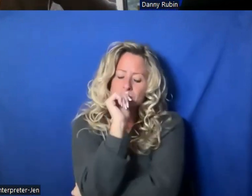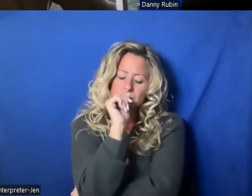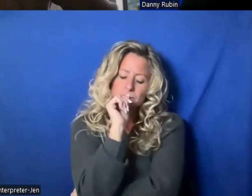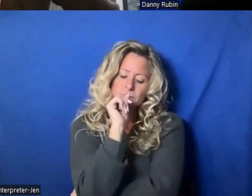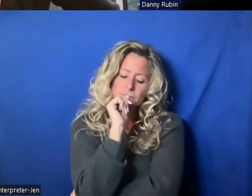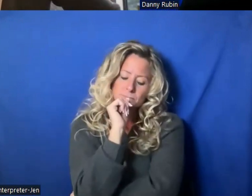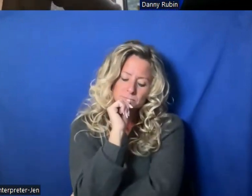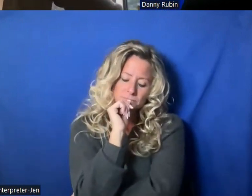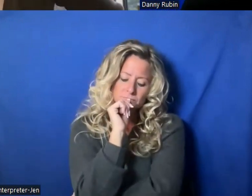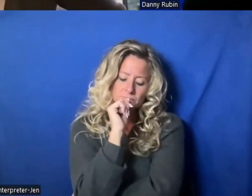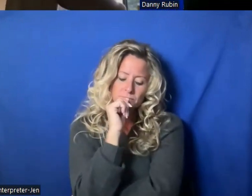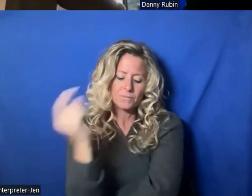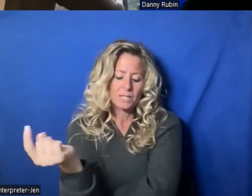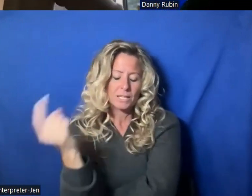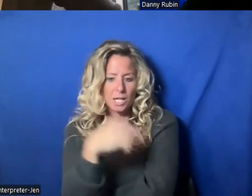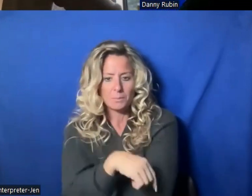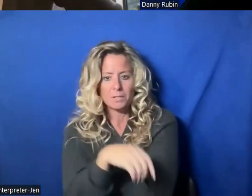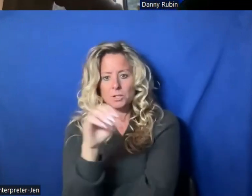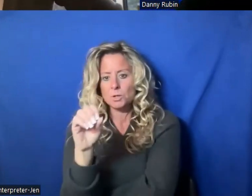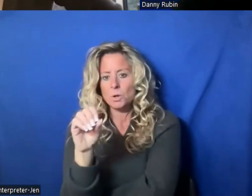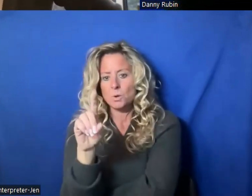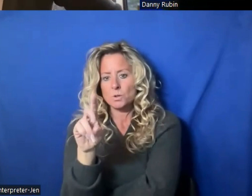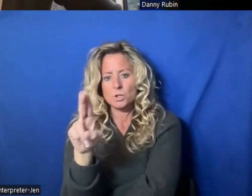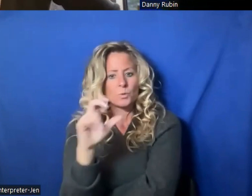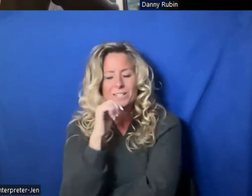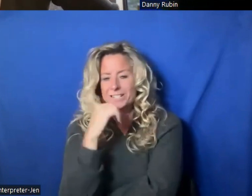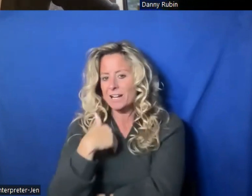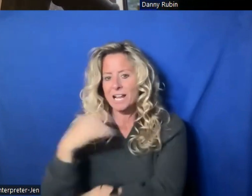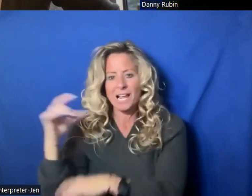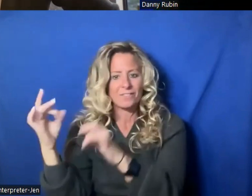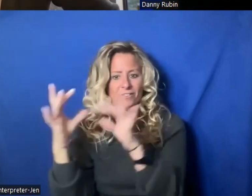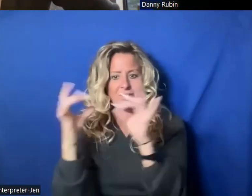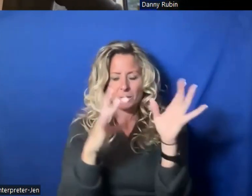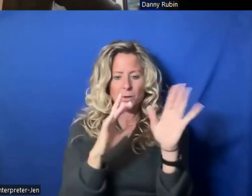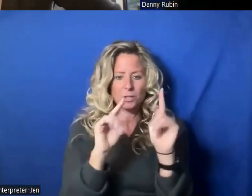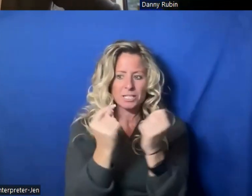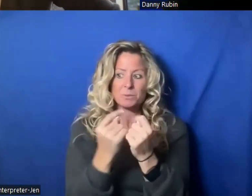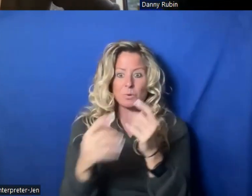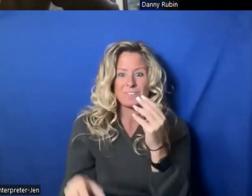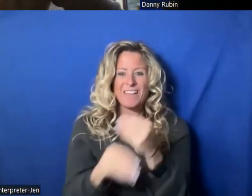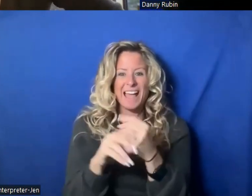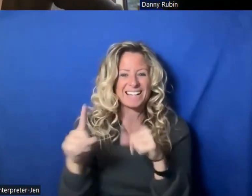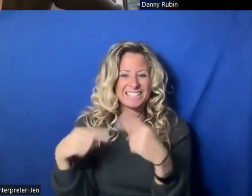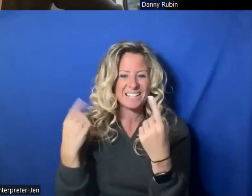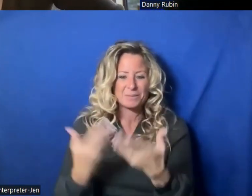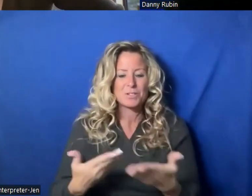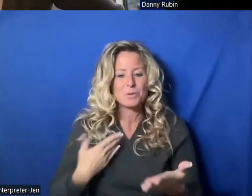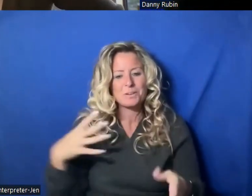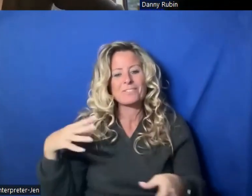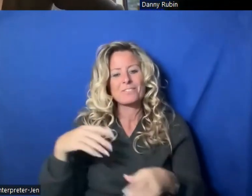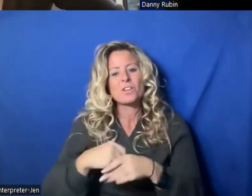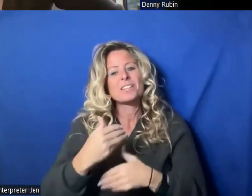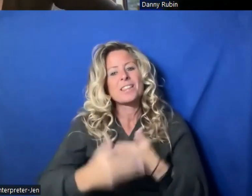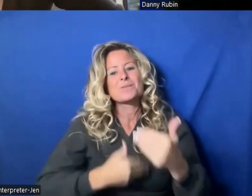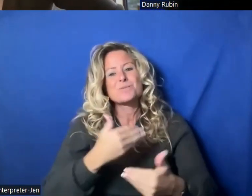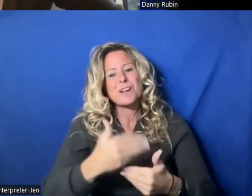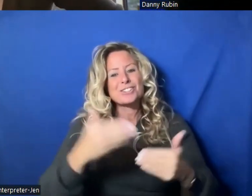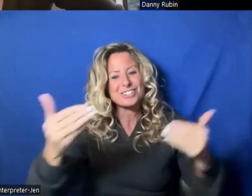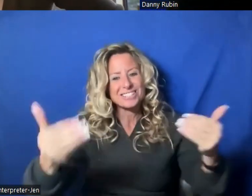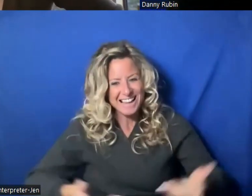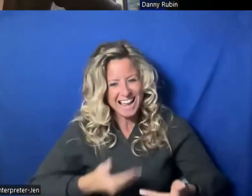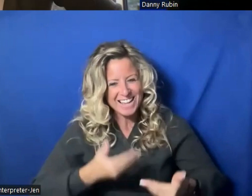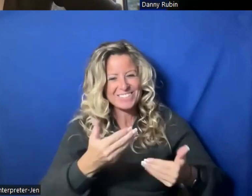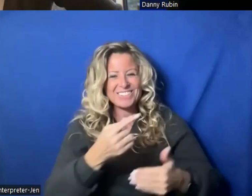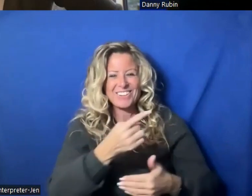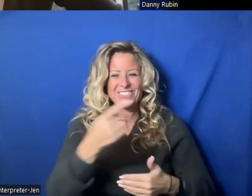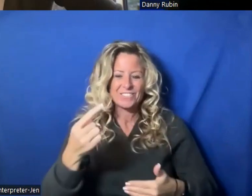So coming to ODU, we did not have a volleyball team. And we added volleyball since I've been here. So I was able to be part of that process and actually hiring our